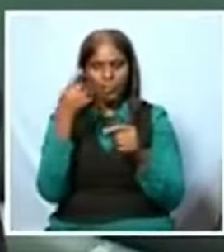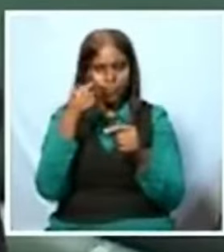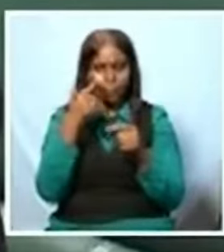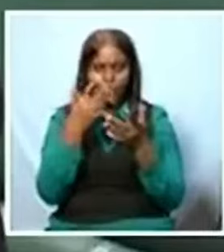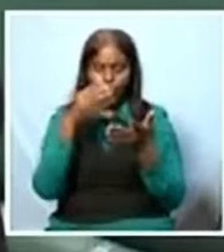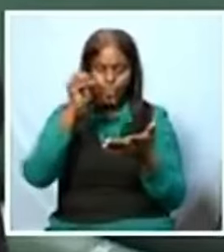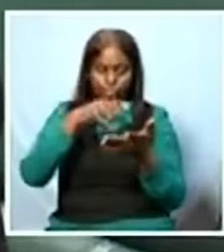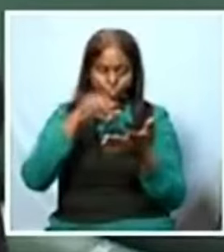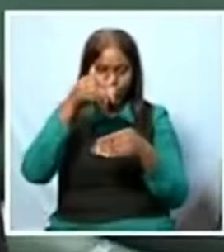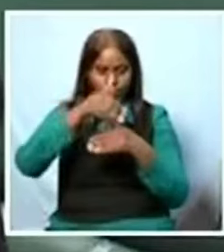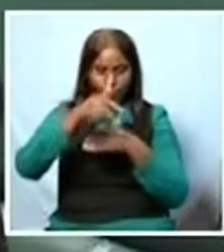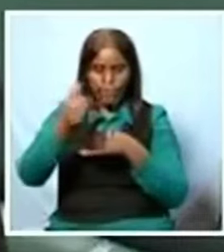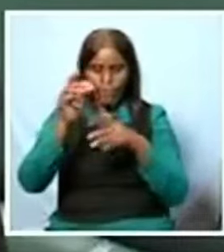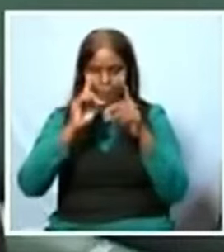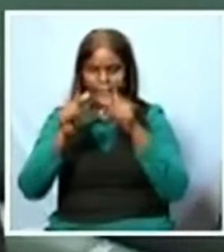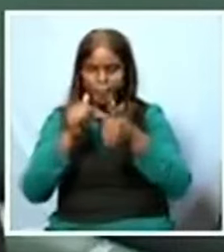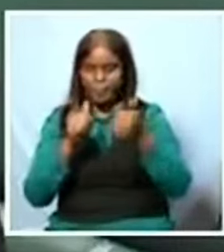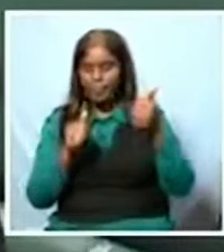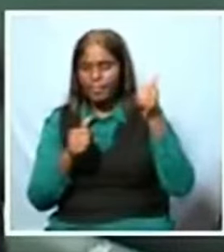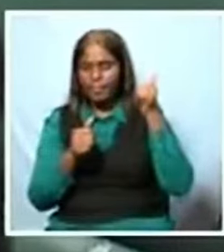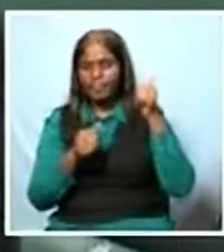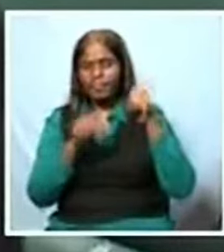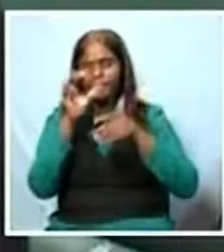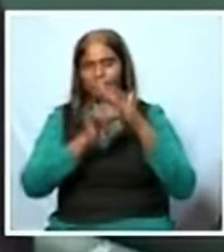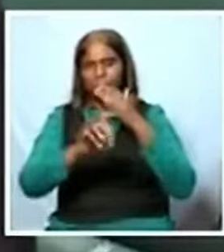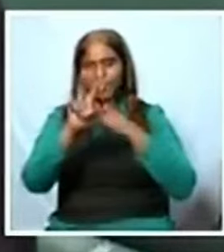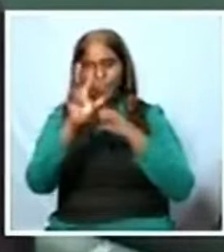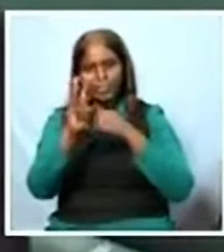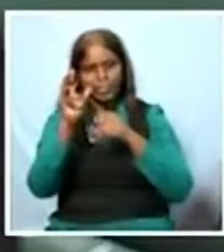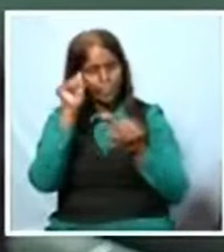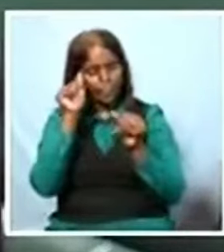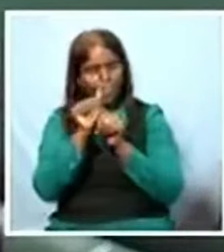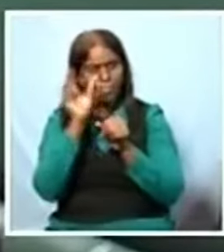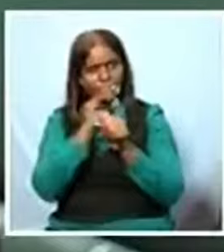copies of register. Any debate and objection? Clause 26 is agreed to.